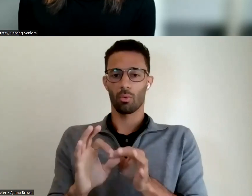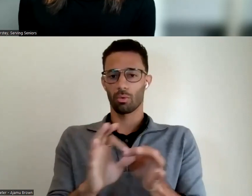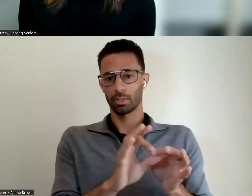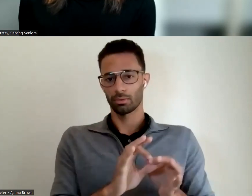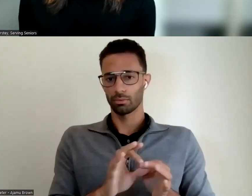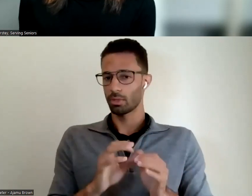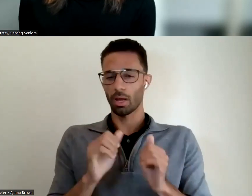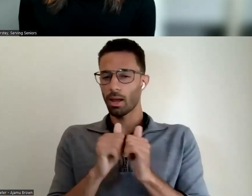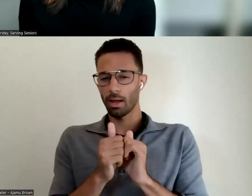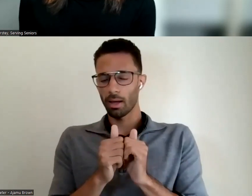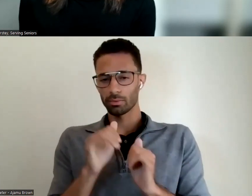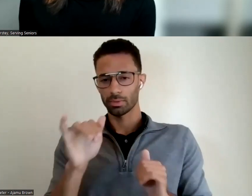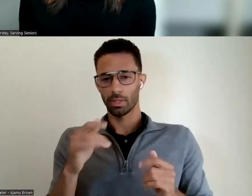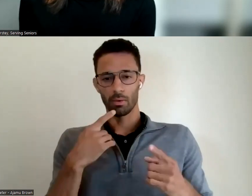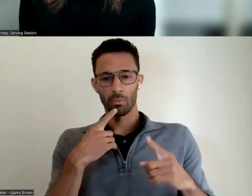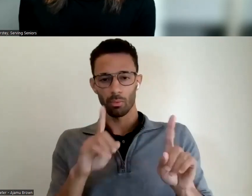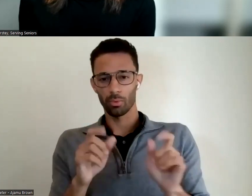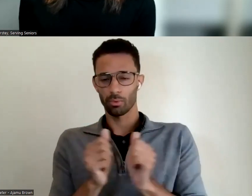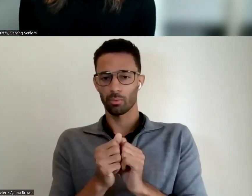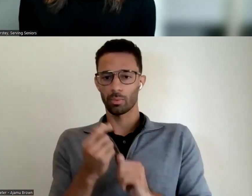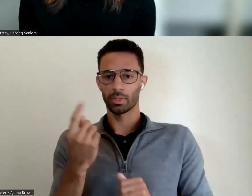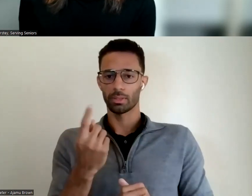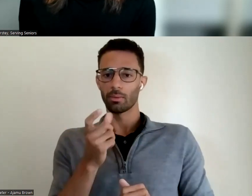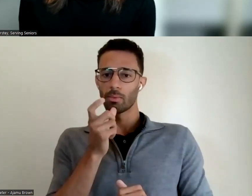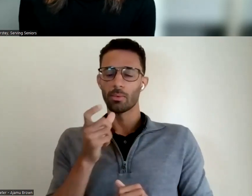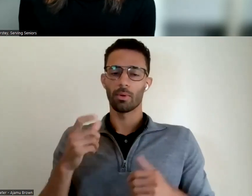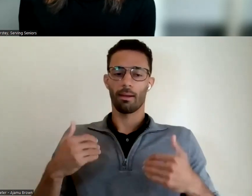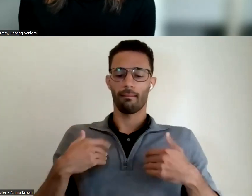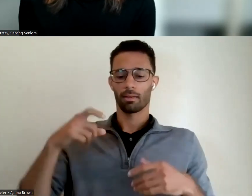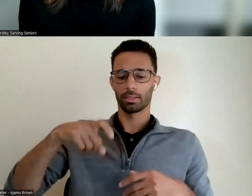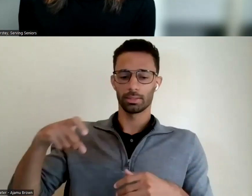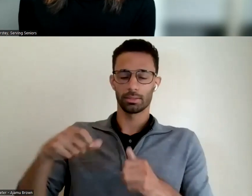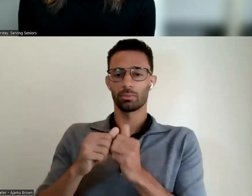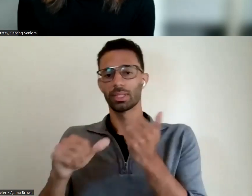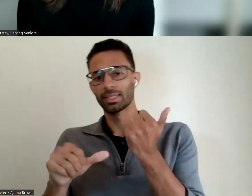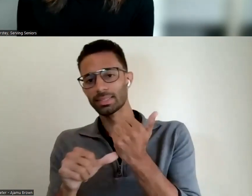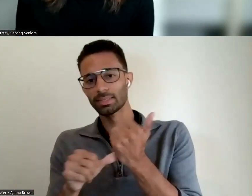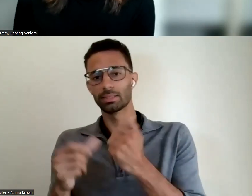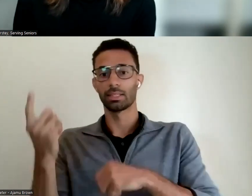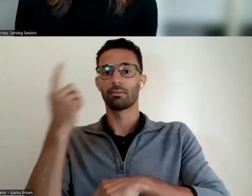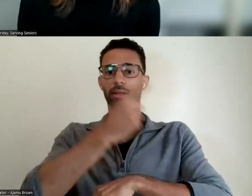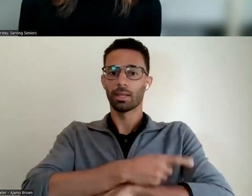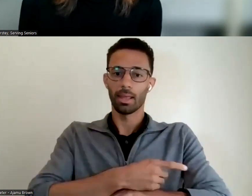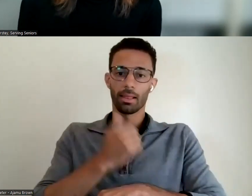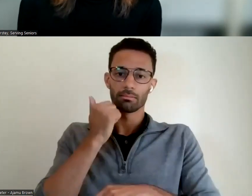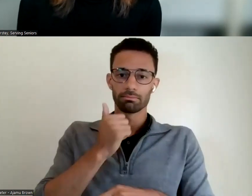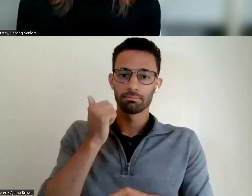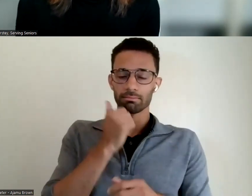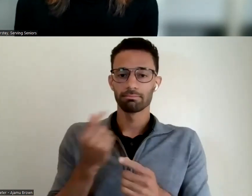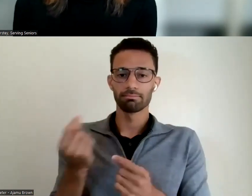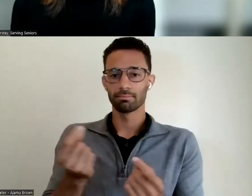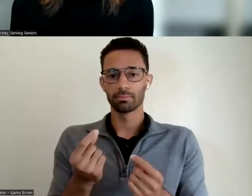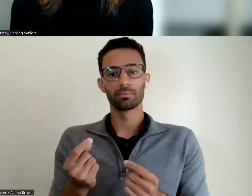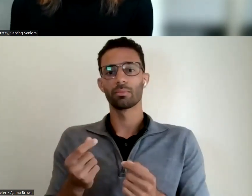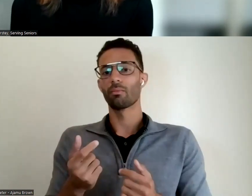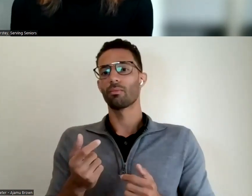would that work with somebody who has needs for assistance with activities of daily living? Are they supported in these rental subsidies program? That's